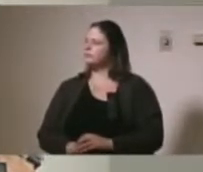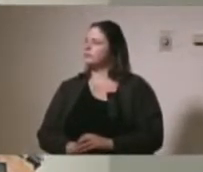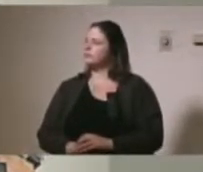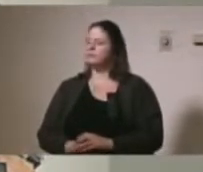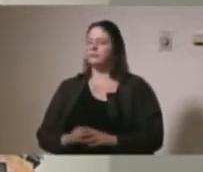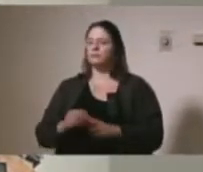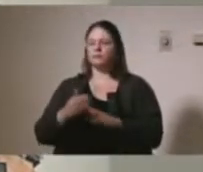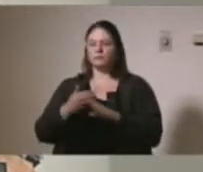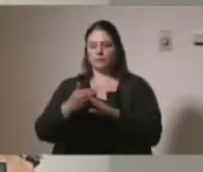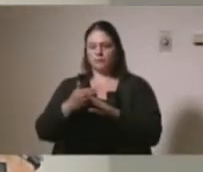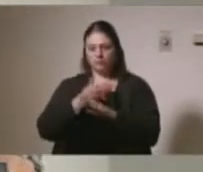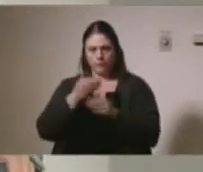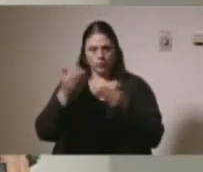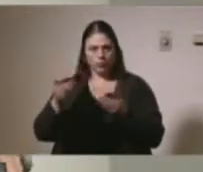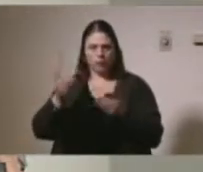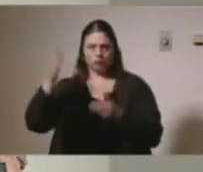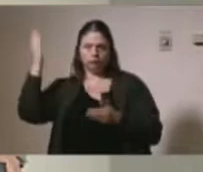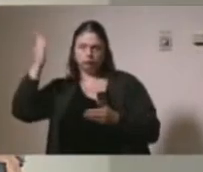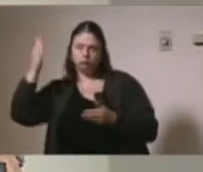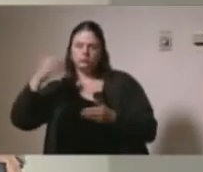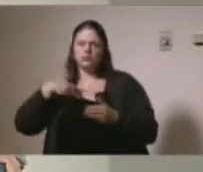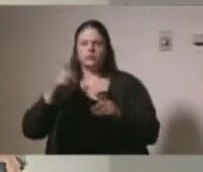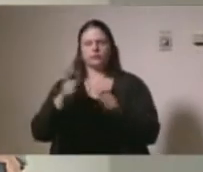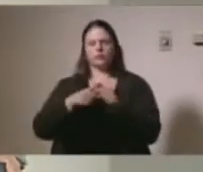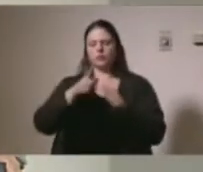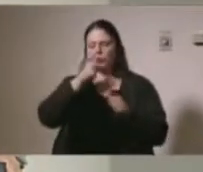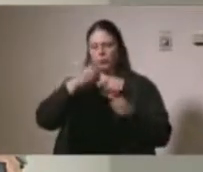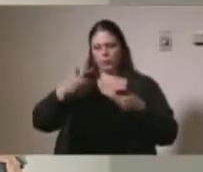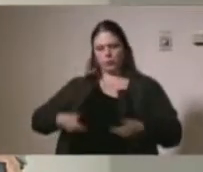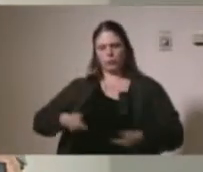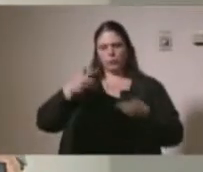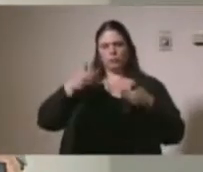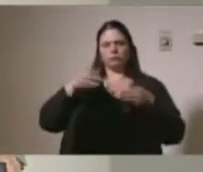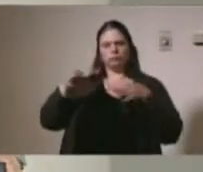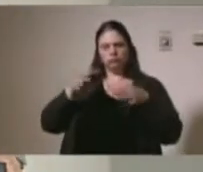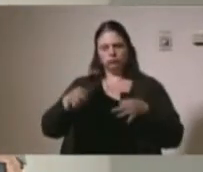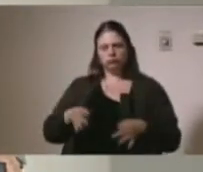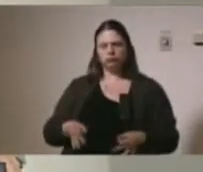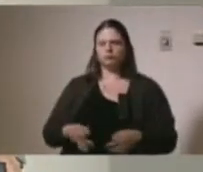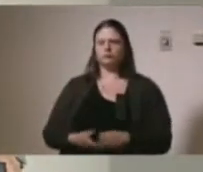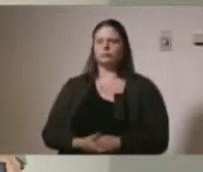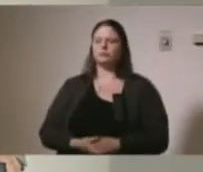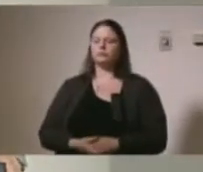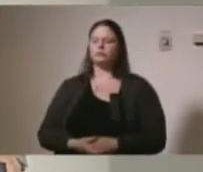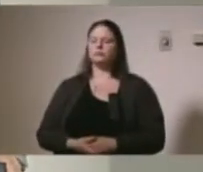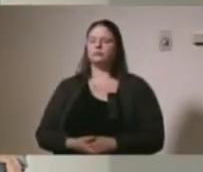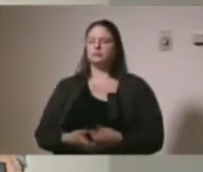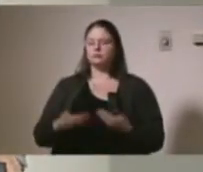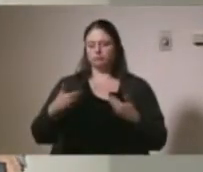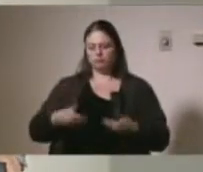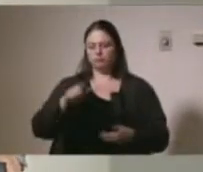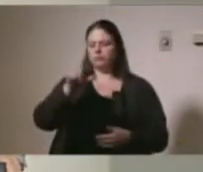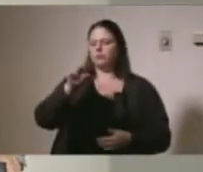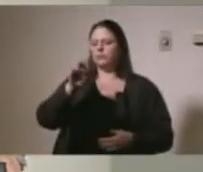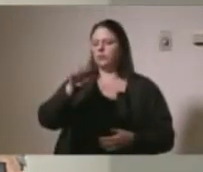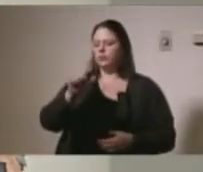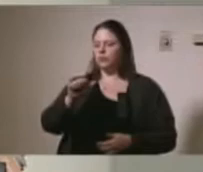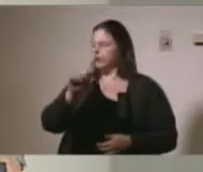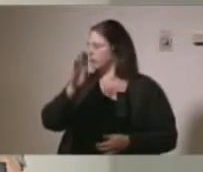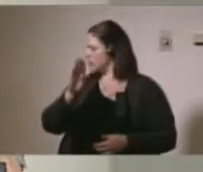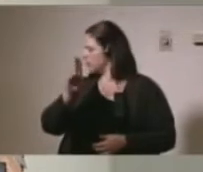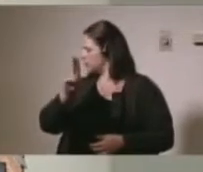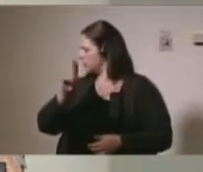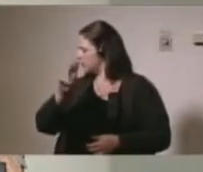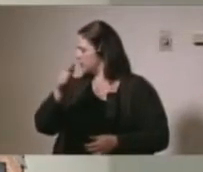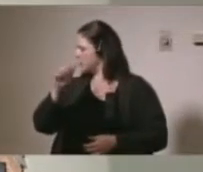I would like to introduce myself and to greet you and thank you all. So my name is Luca Burgalassi. I